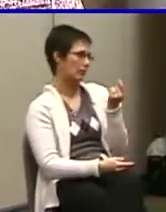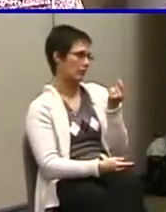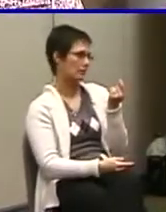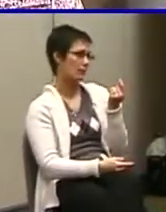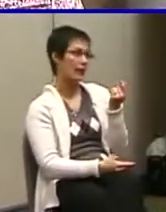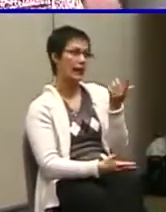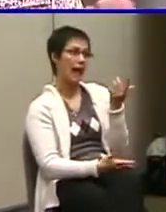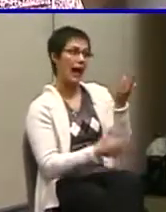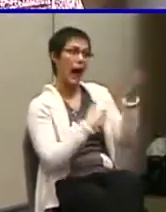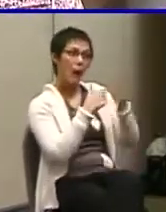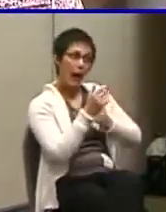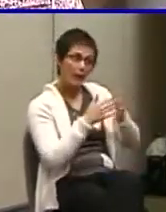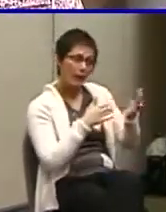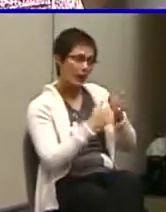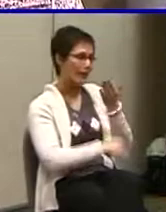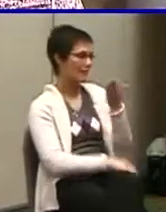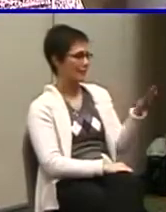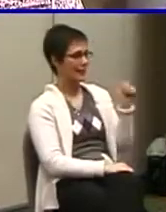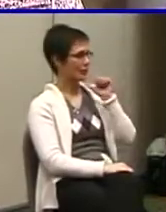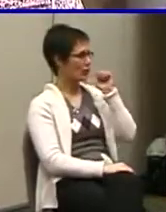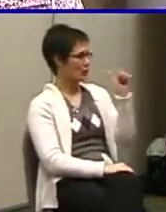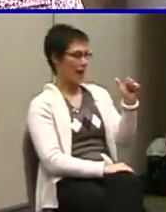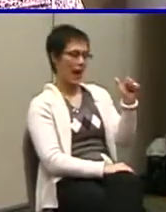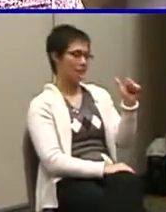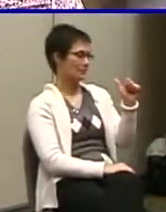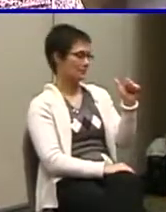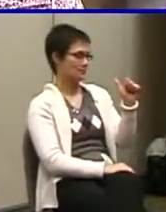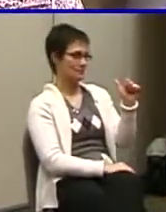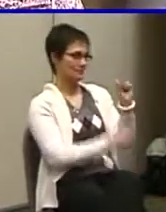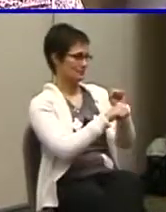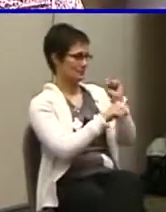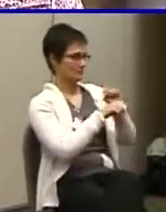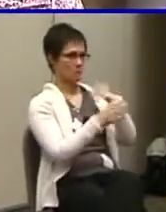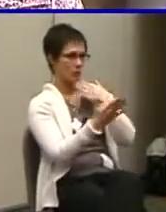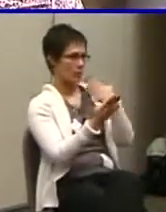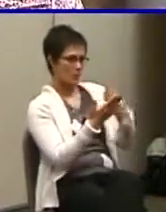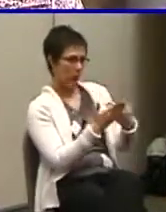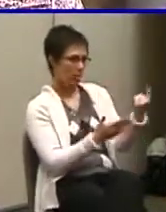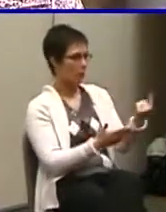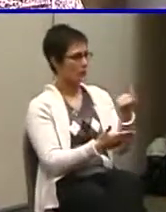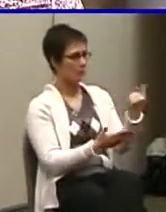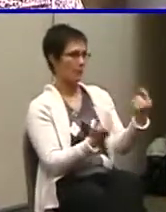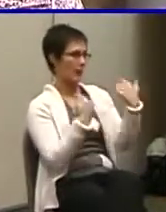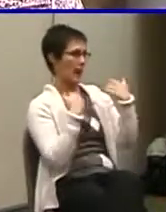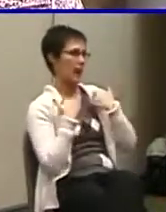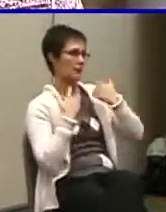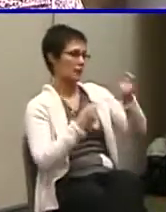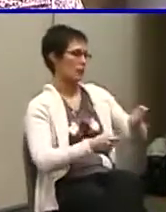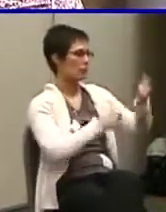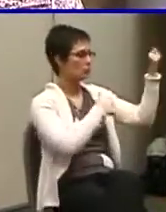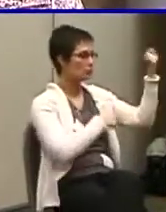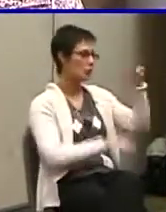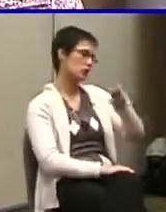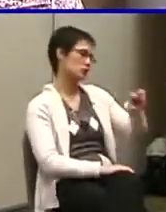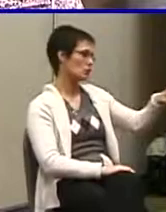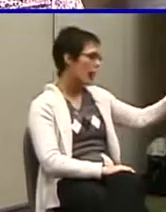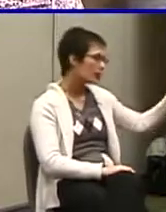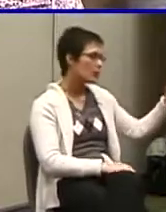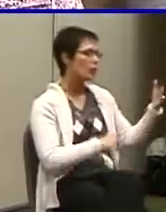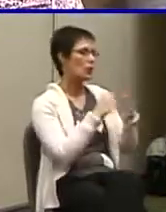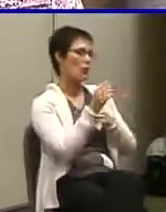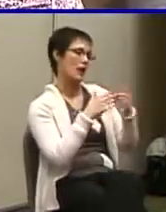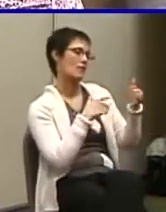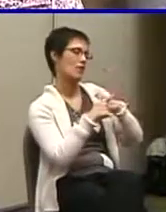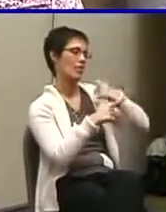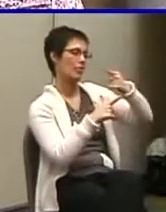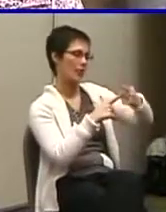aren't going their way, or if it gets to the point where somebody's being put out in a program or moved to a different program or that,